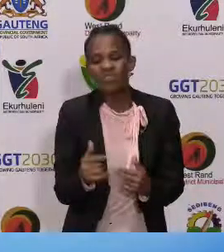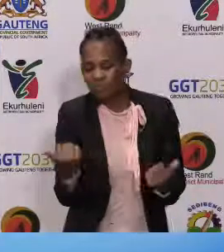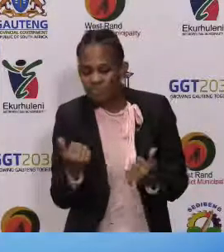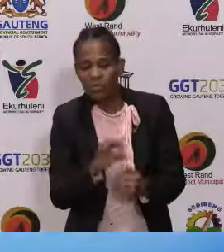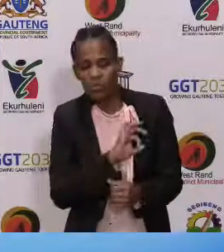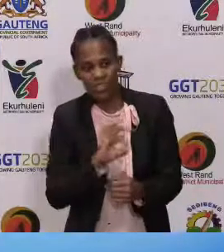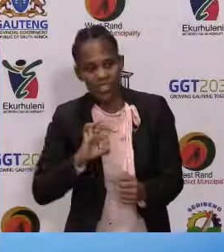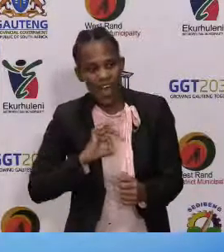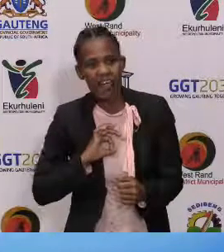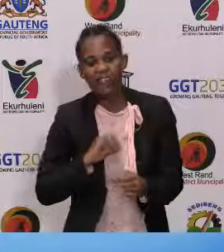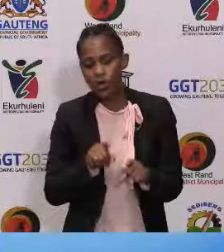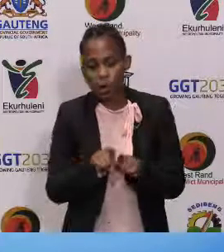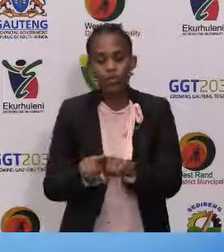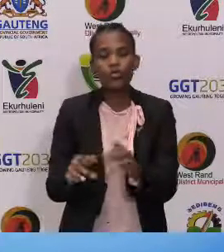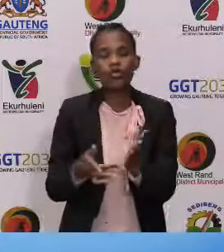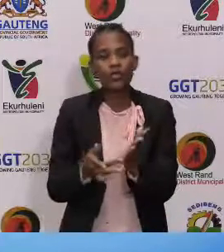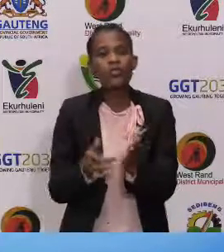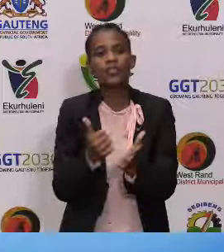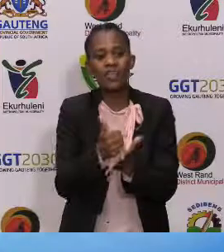technology,